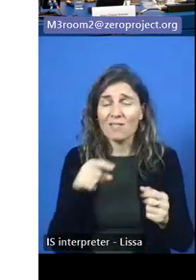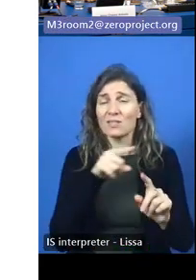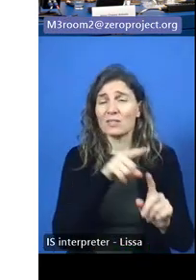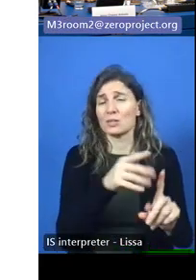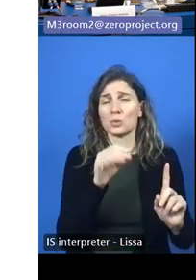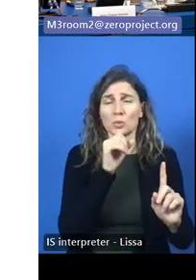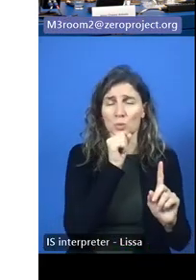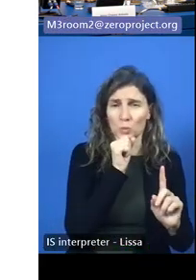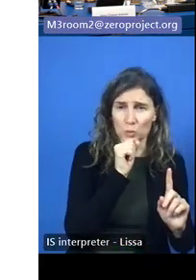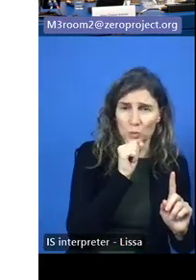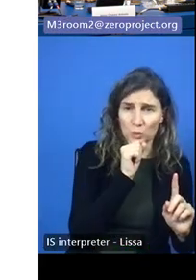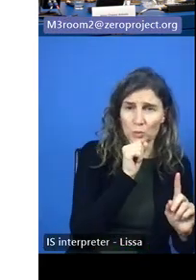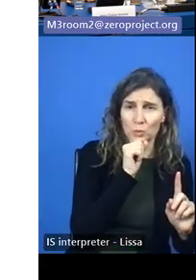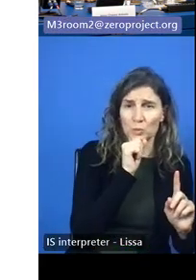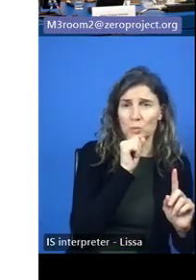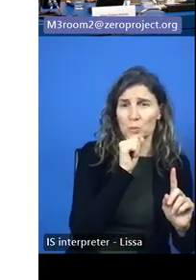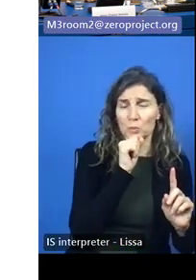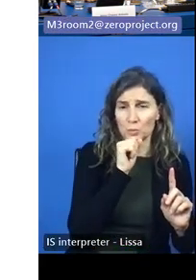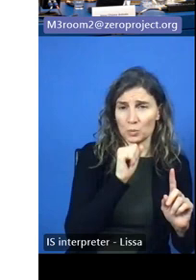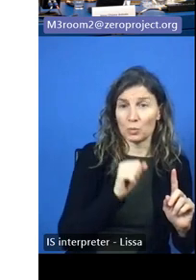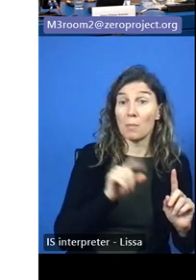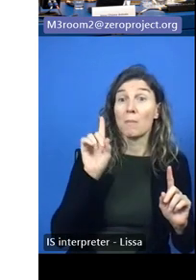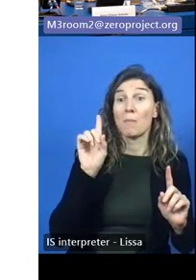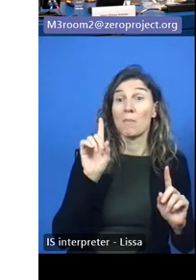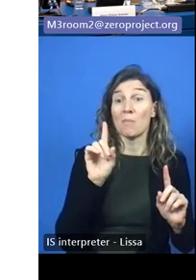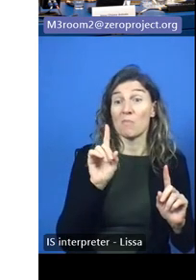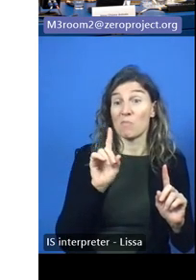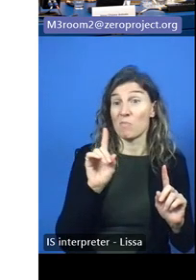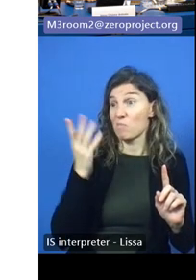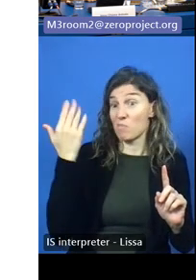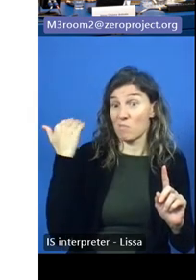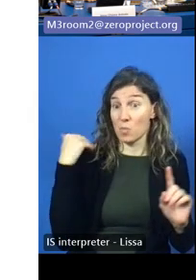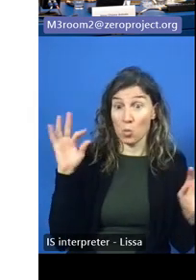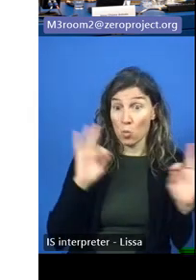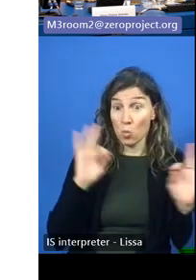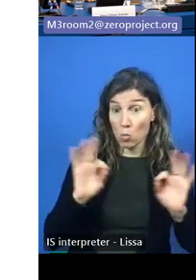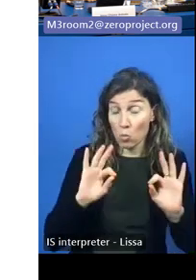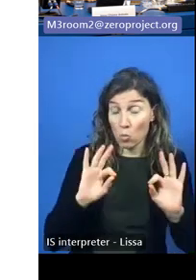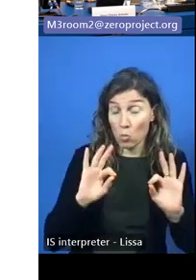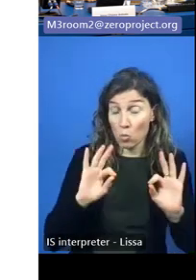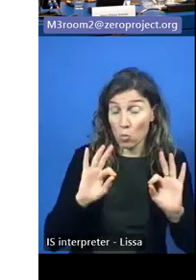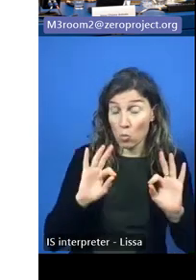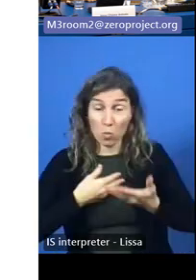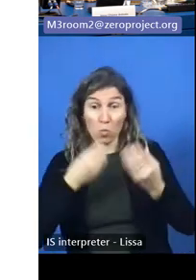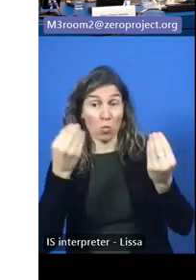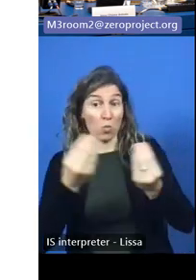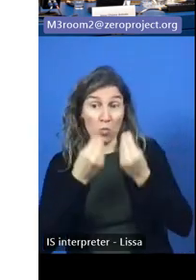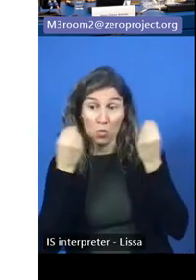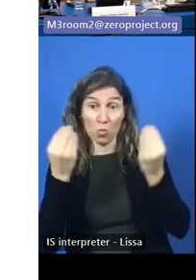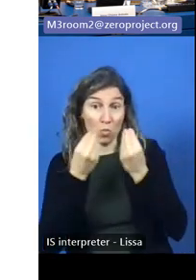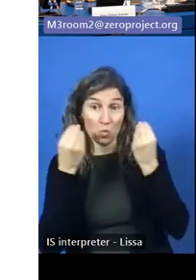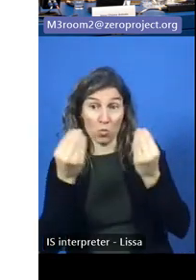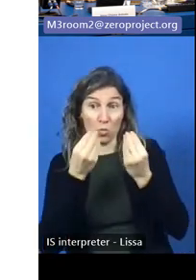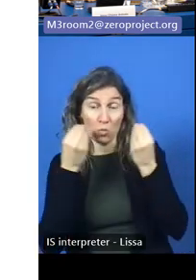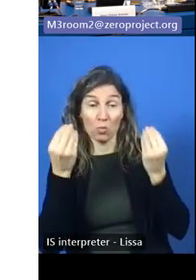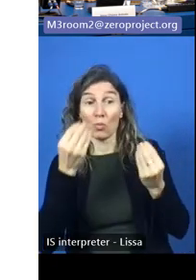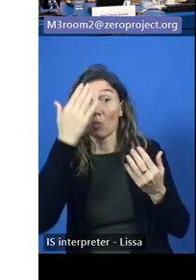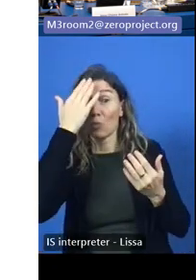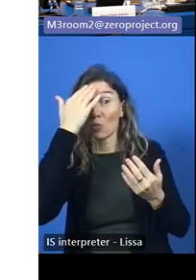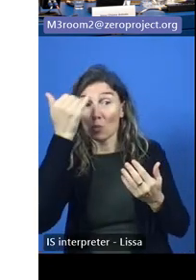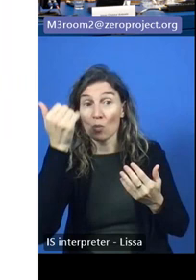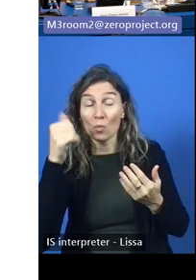Bueno, these are courses that actually they didn't even have the opportunity to actually understand on one side because they didn't have the